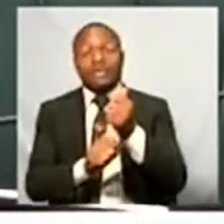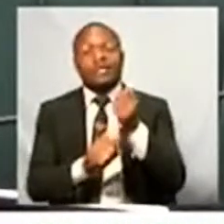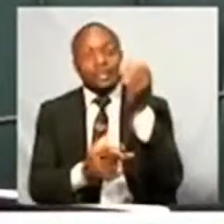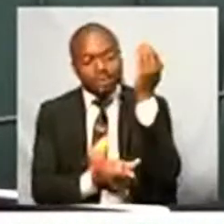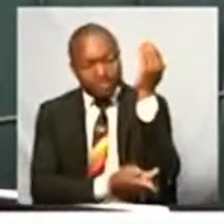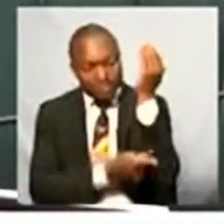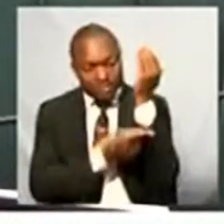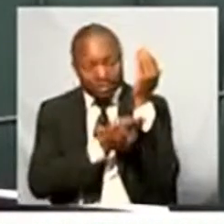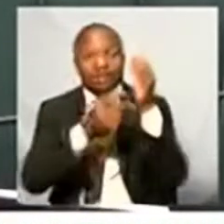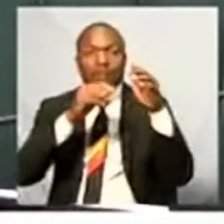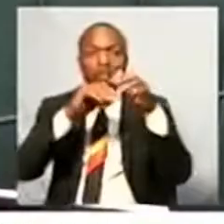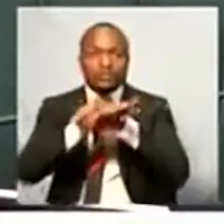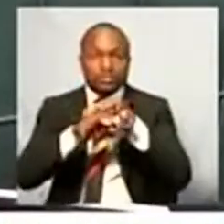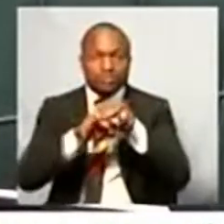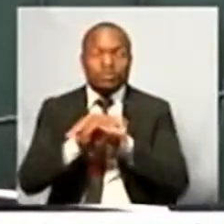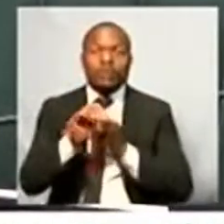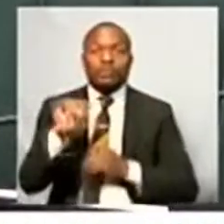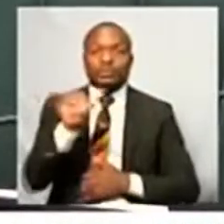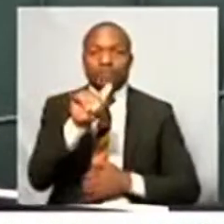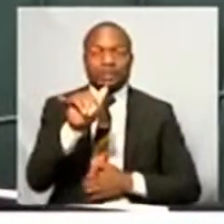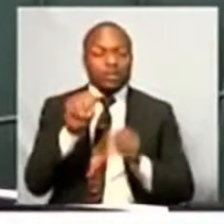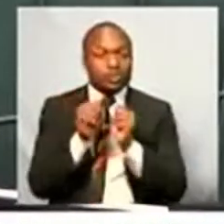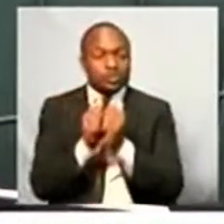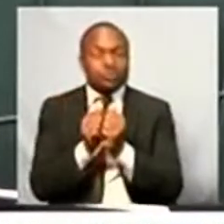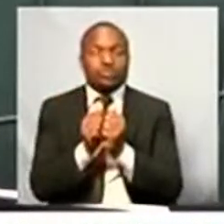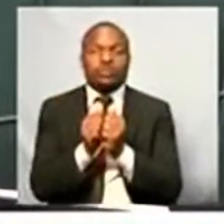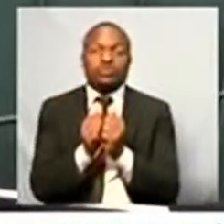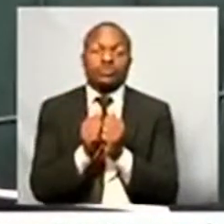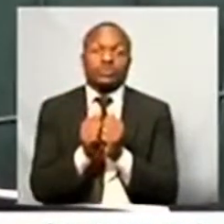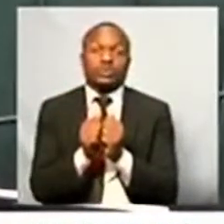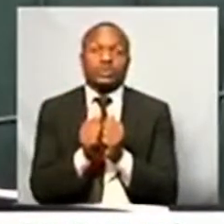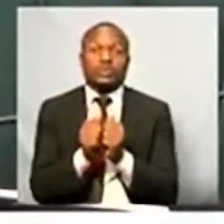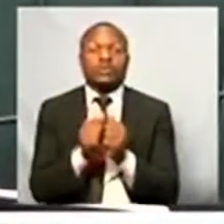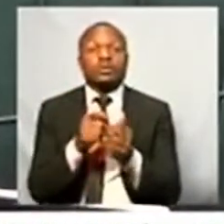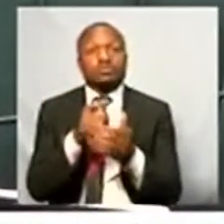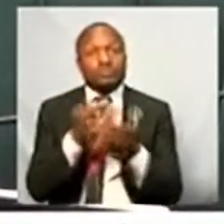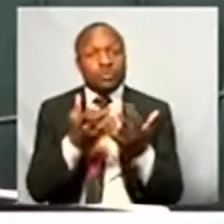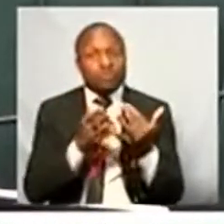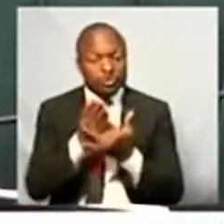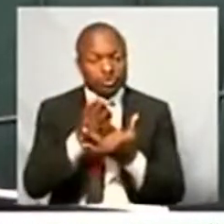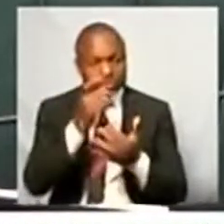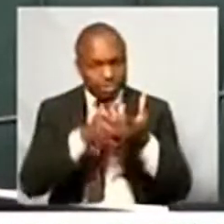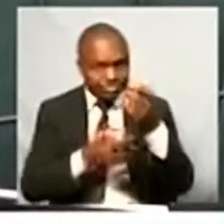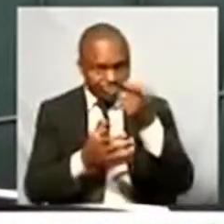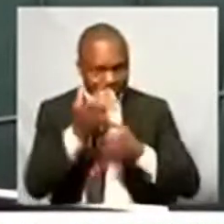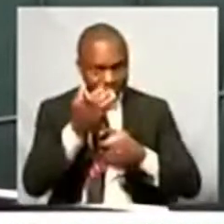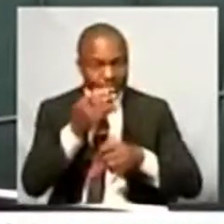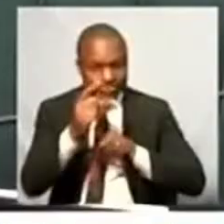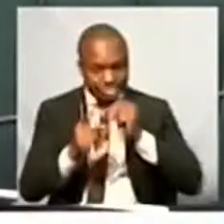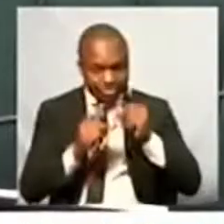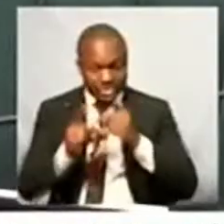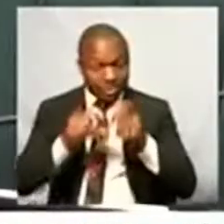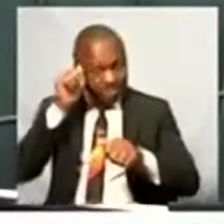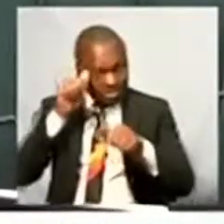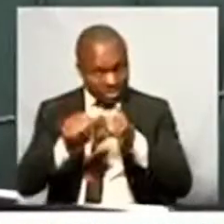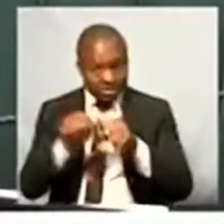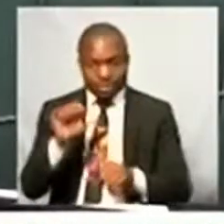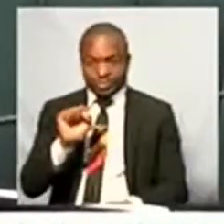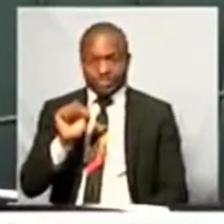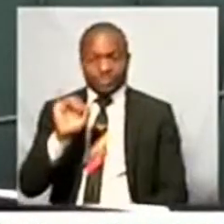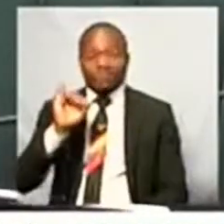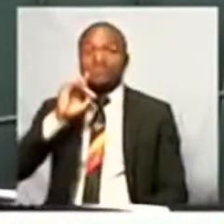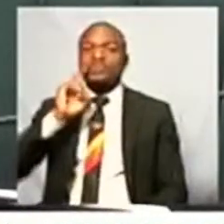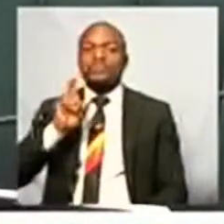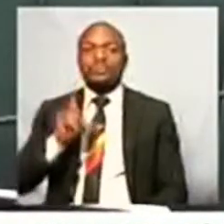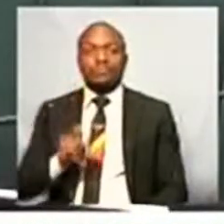developed accessibility standards through a consultative process. It was collectively agreed that the statutory instruments should